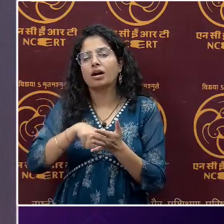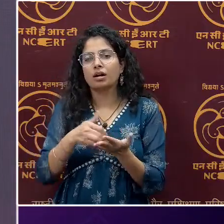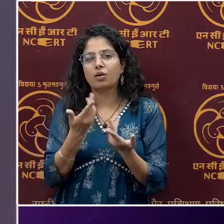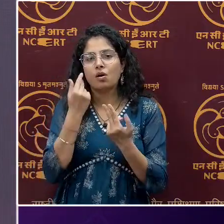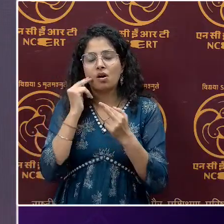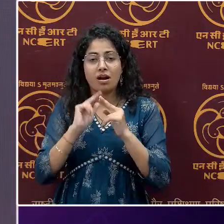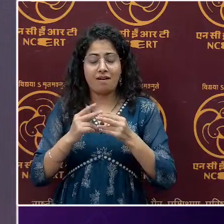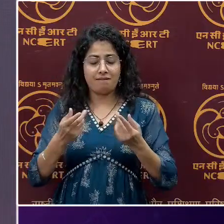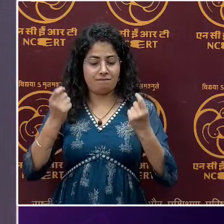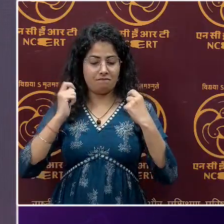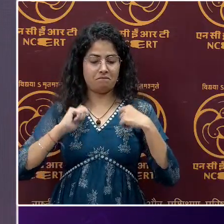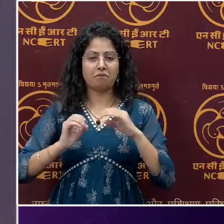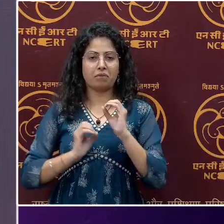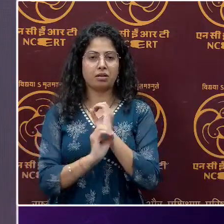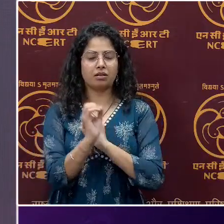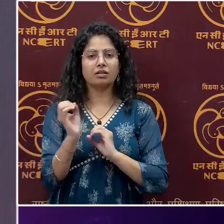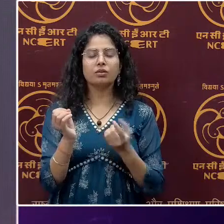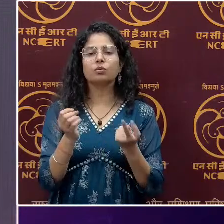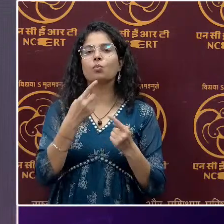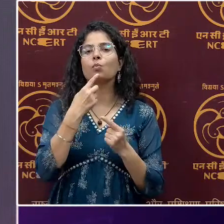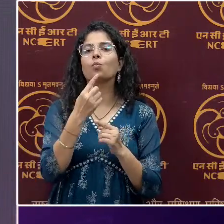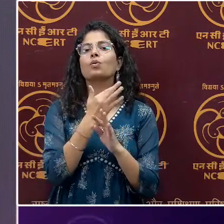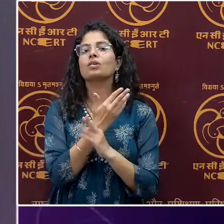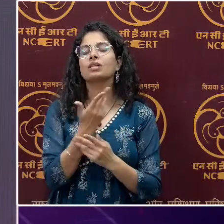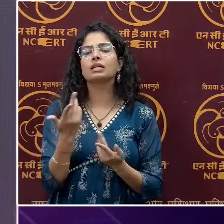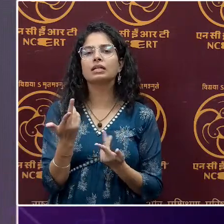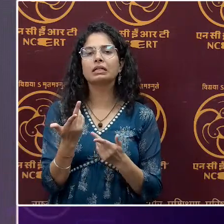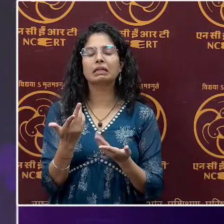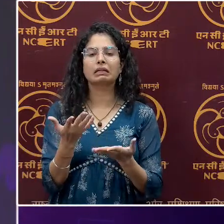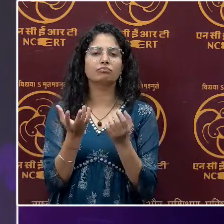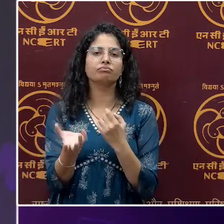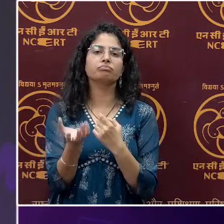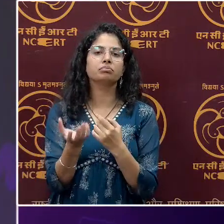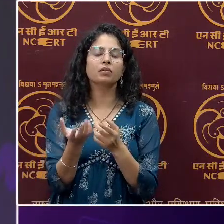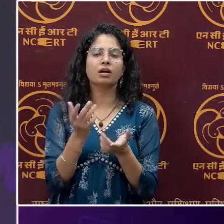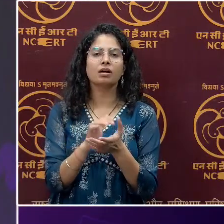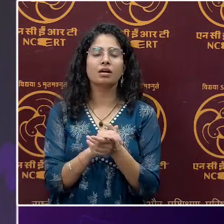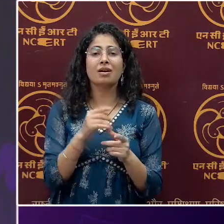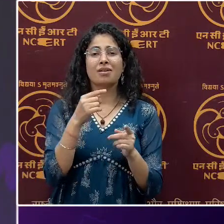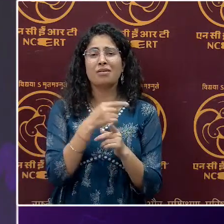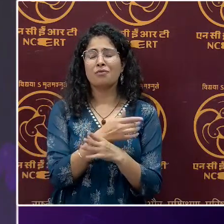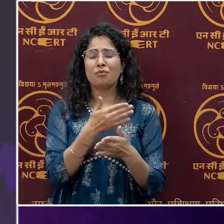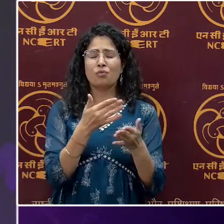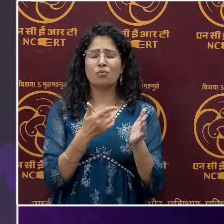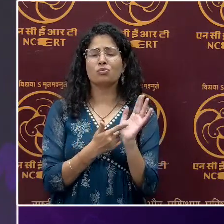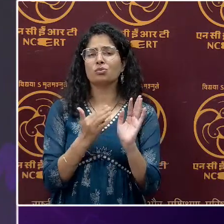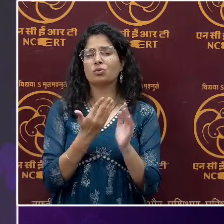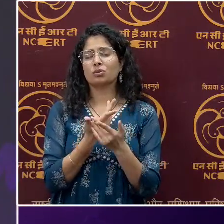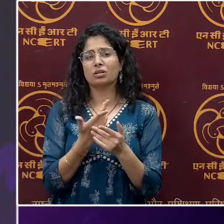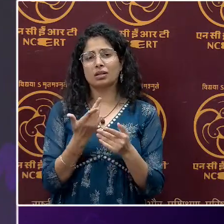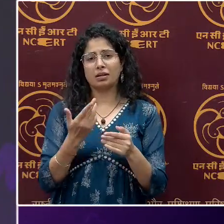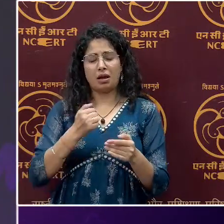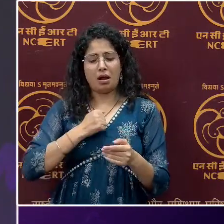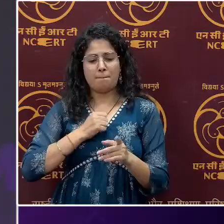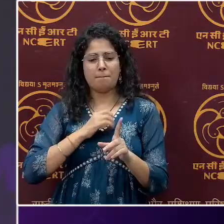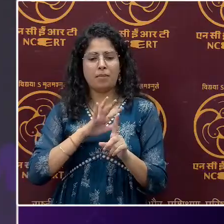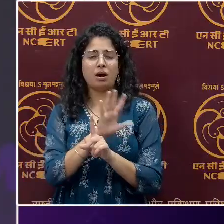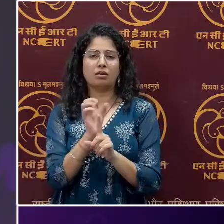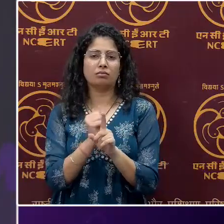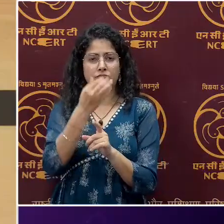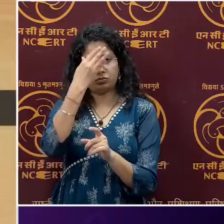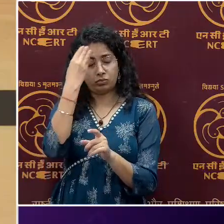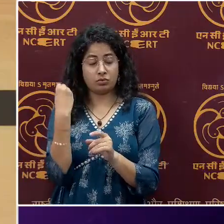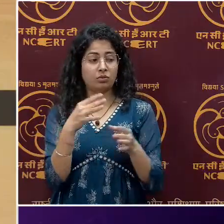poor, then they used to call us the beggars and the rags. They made sure, they made every effort that we forget our own culture and